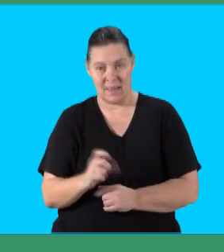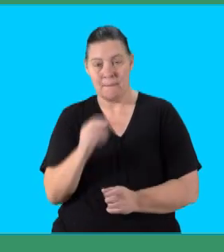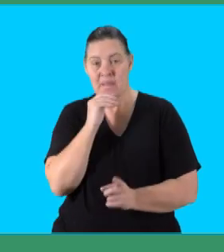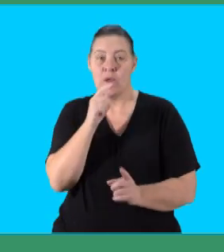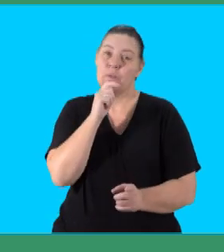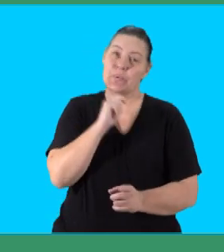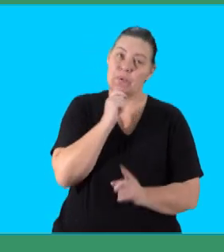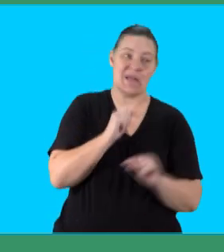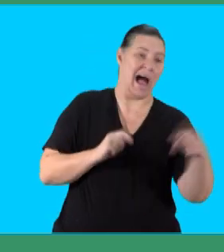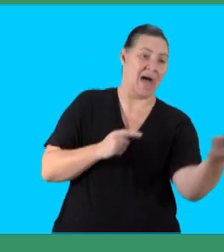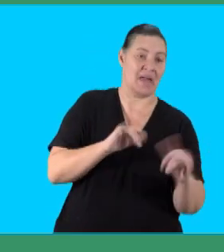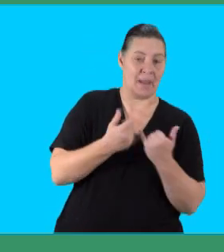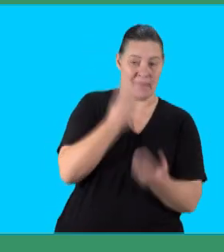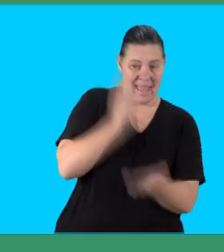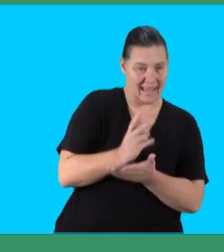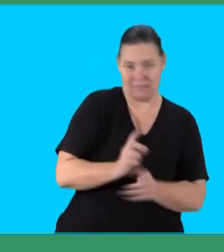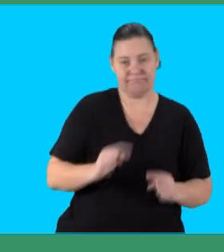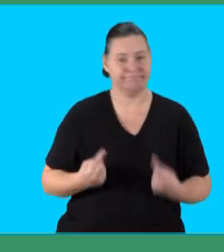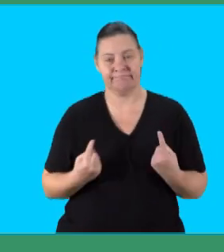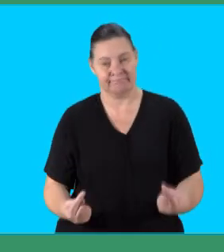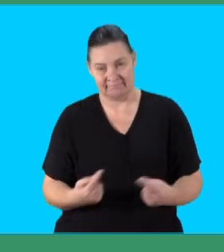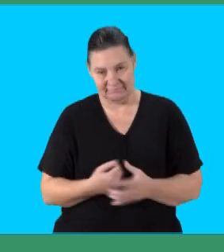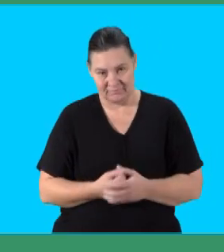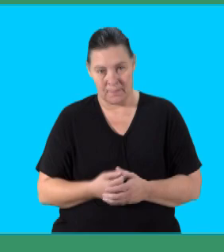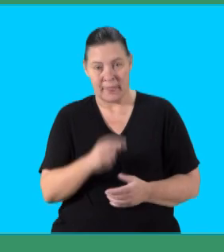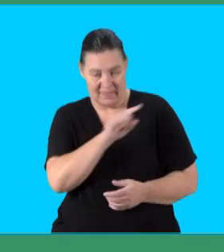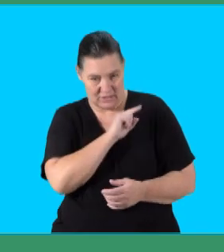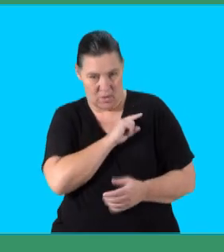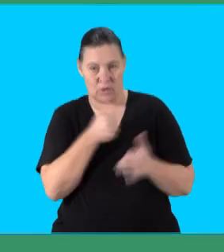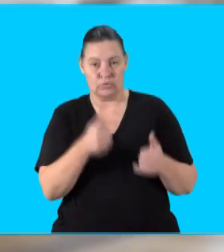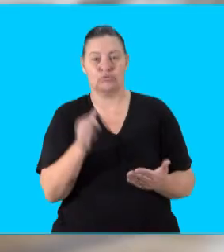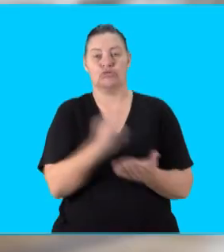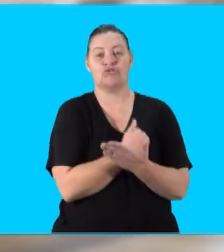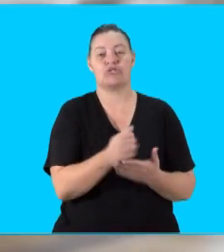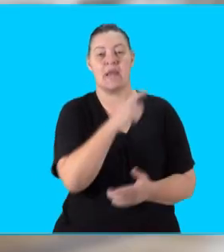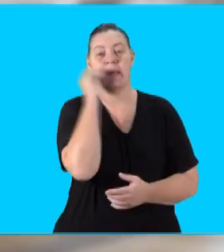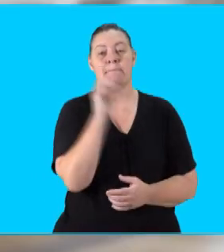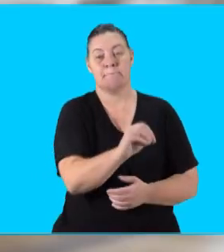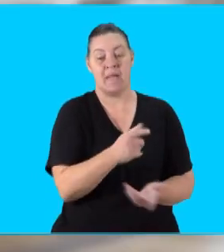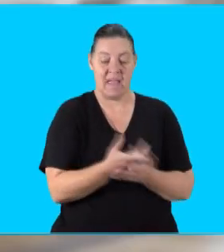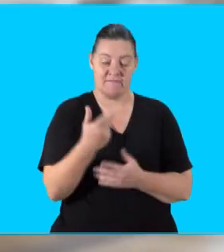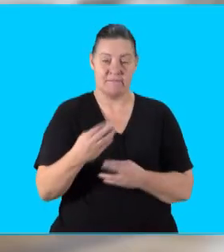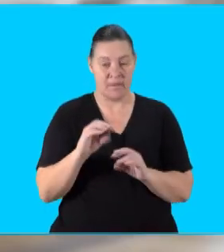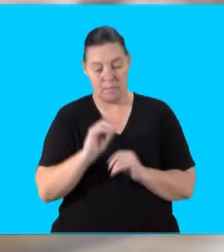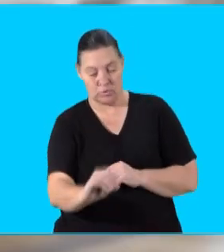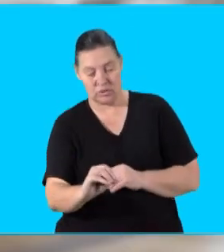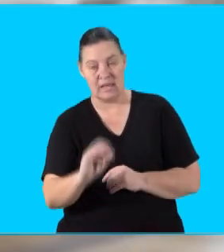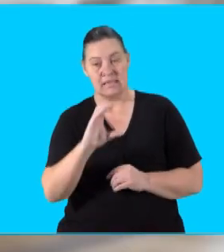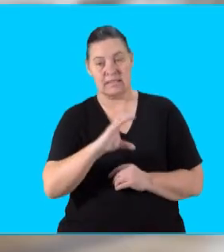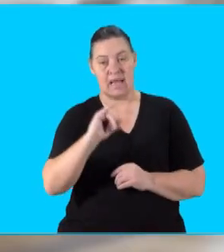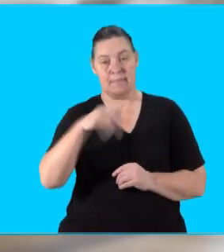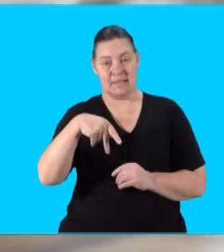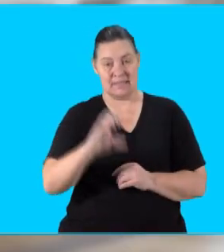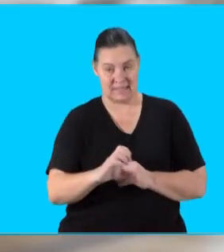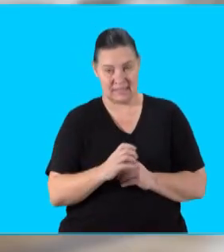be used by another company. So here's a good thing by registering the name of the company is that if we have reserved it with the